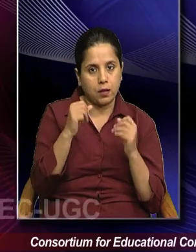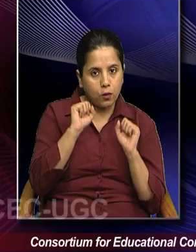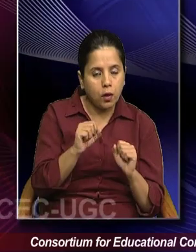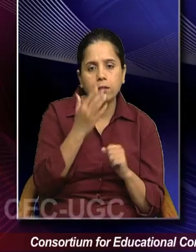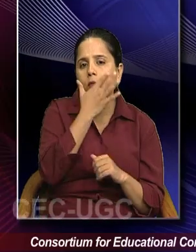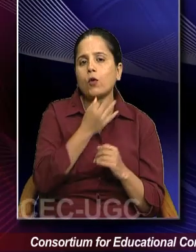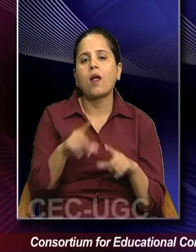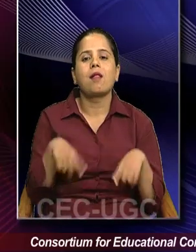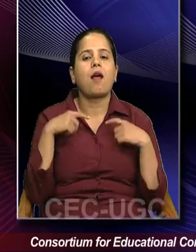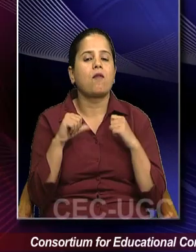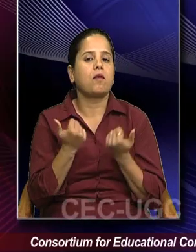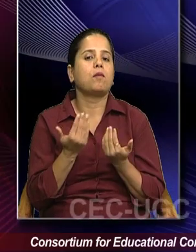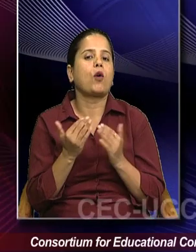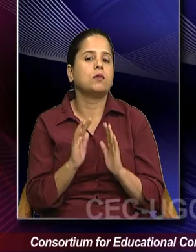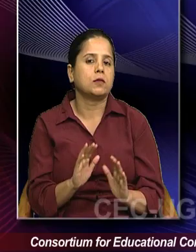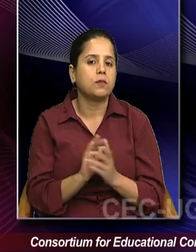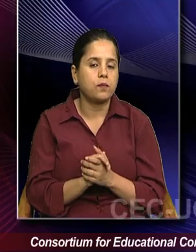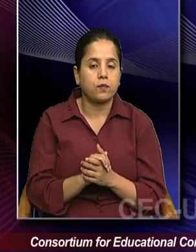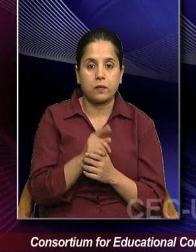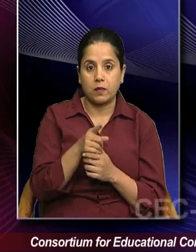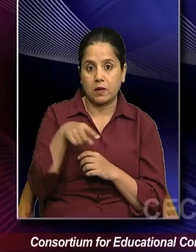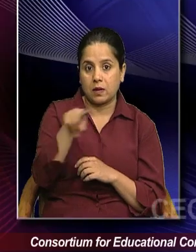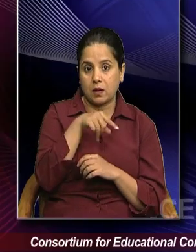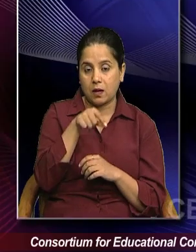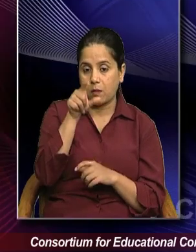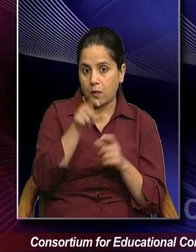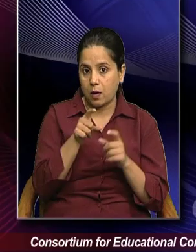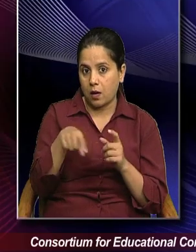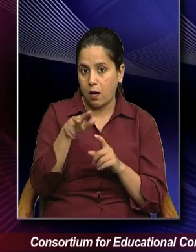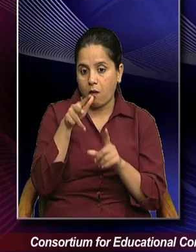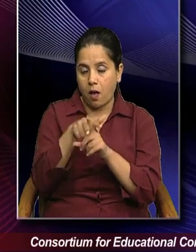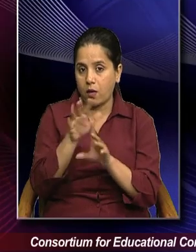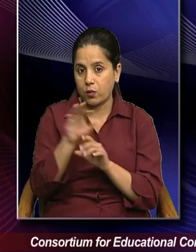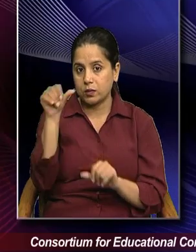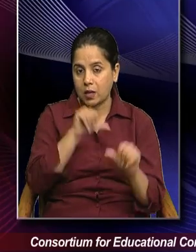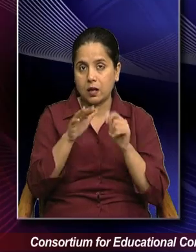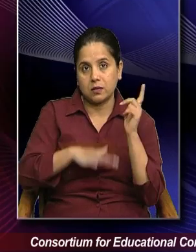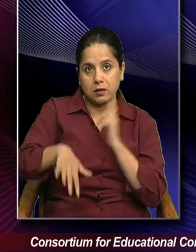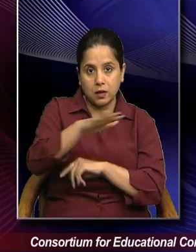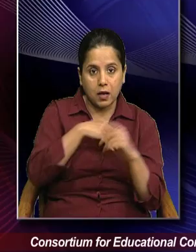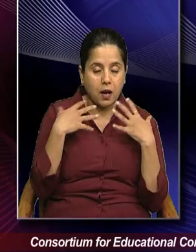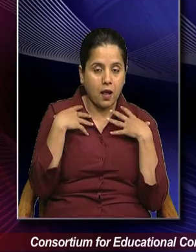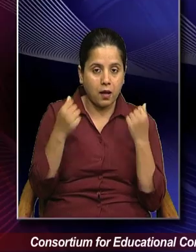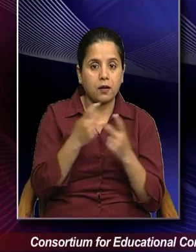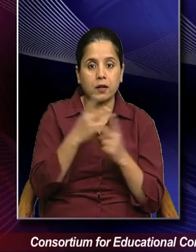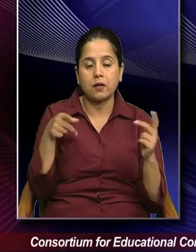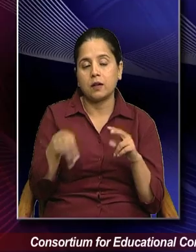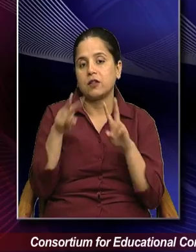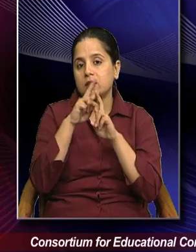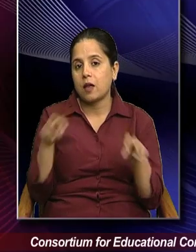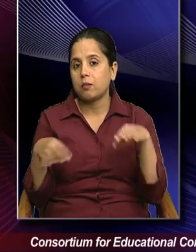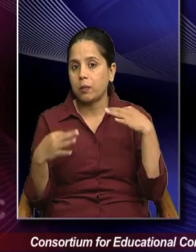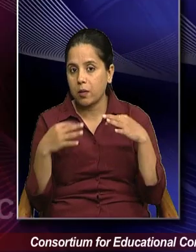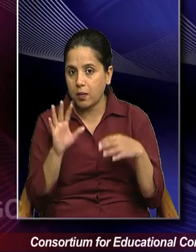beautiful life. So, untapped opportunities in science, environment, and health reporting from research papers